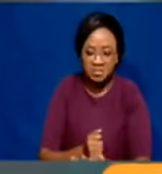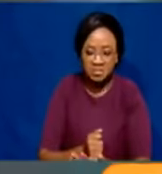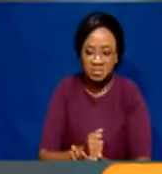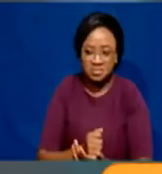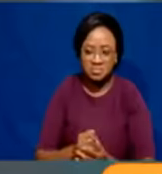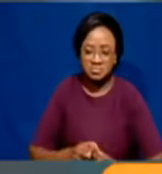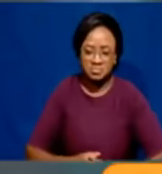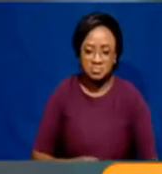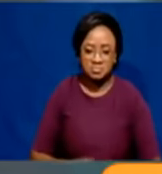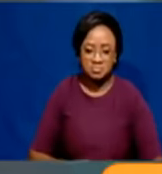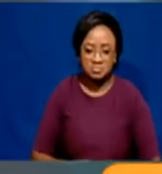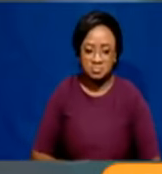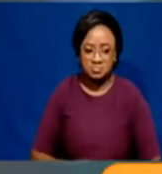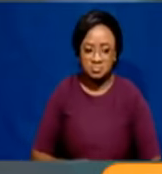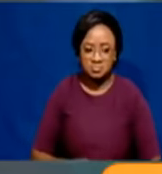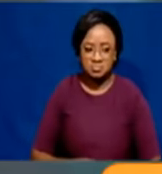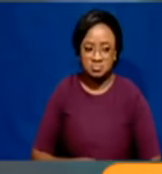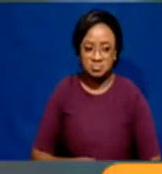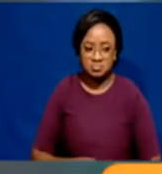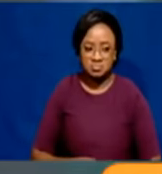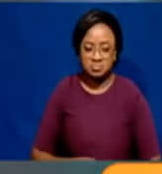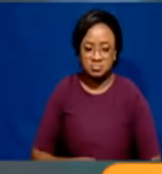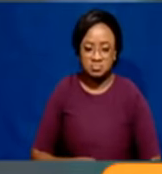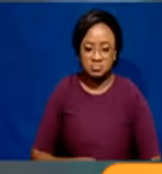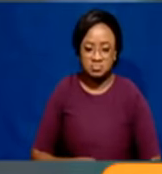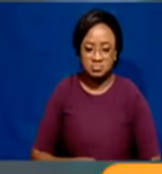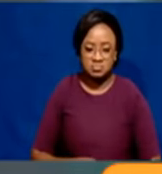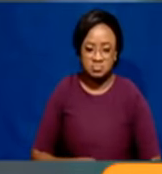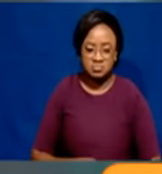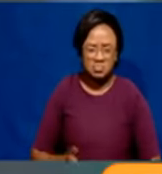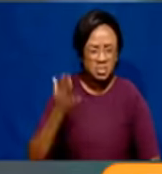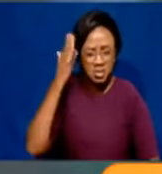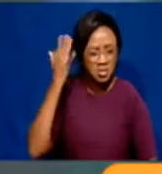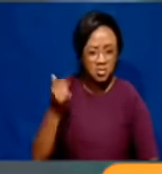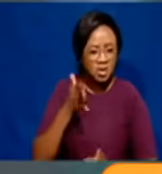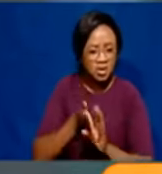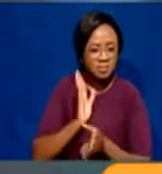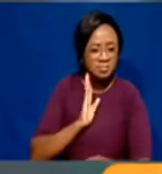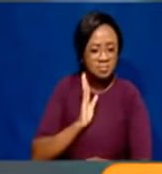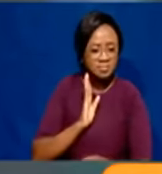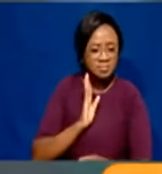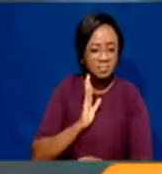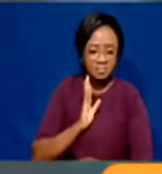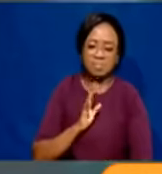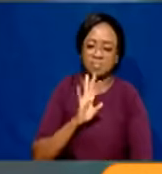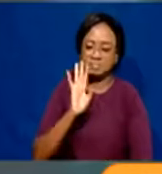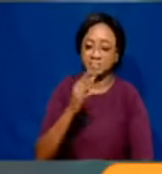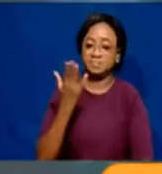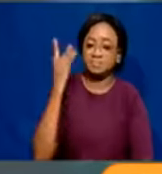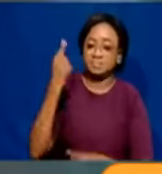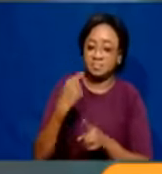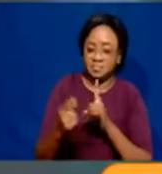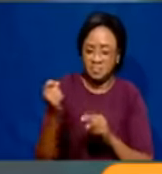all. Here is what led to that unusual happening. You see, it turns out that last year